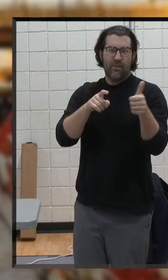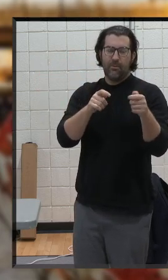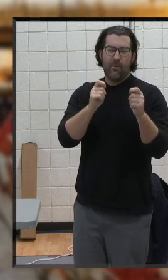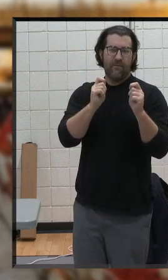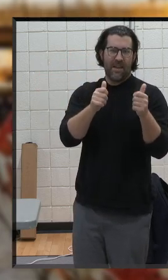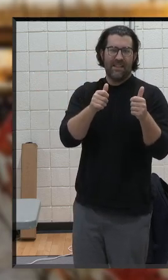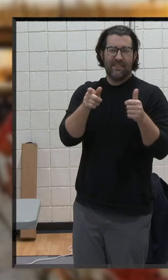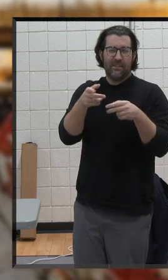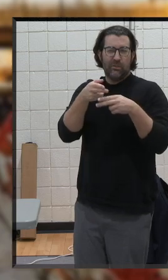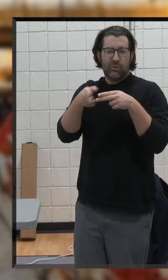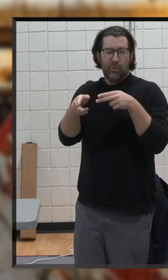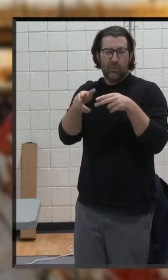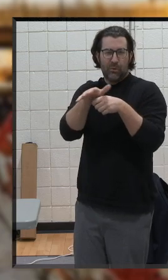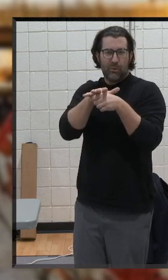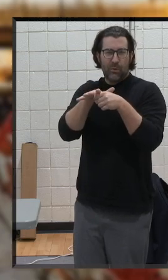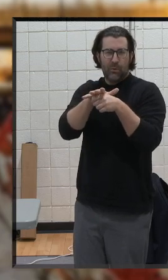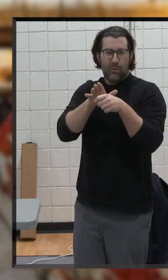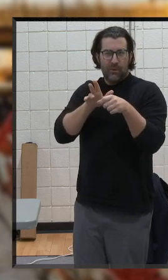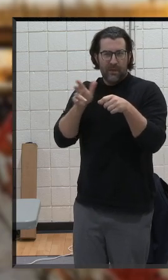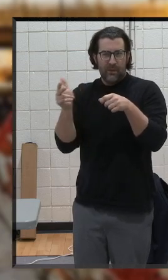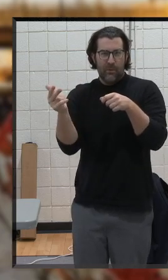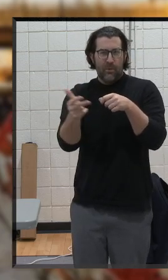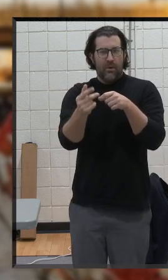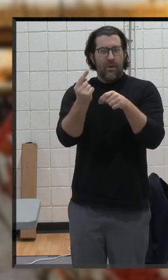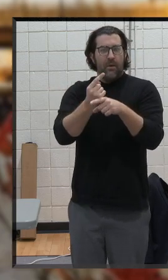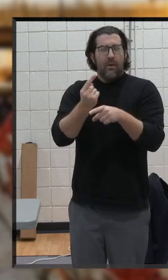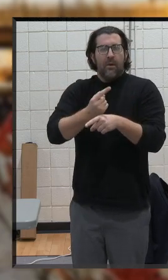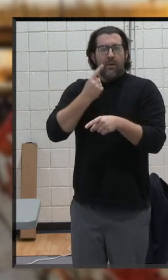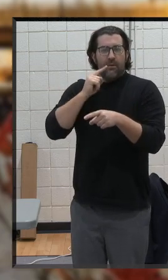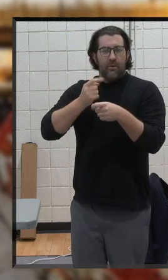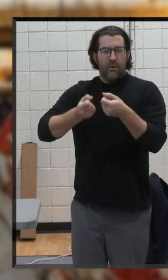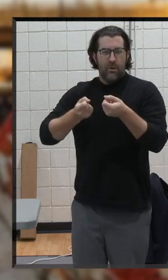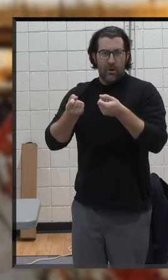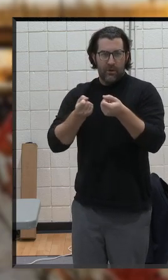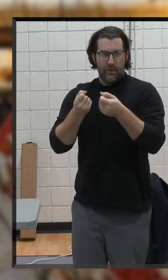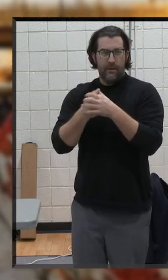this is a shorter local detour that is more appropriate for cars.